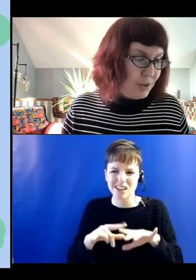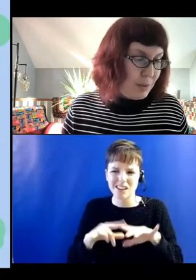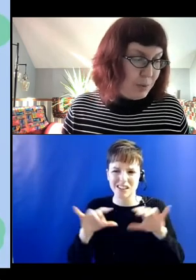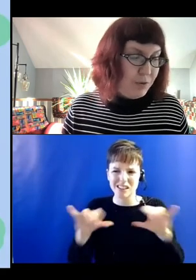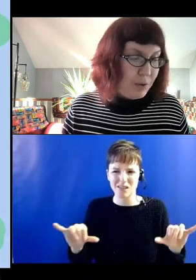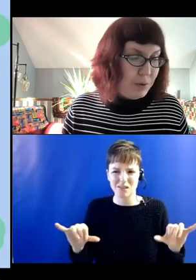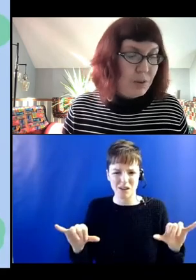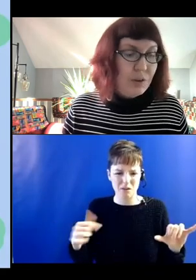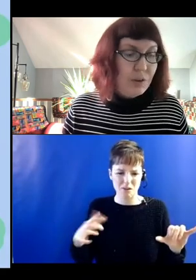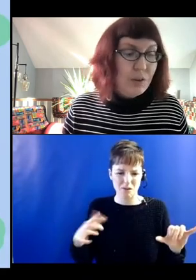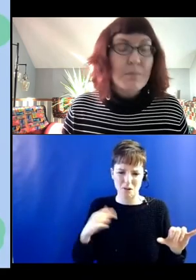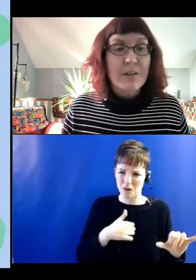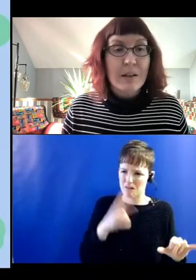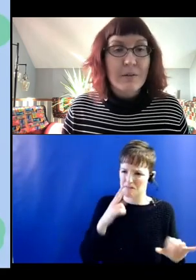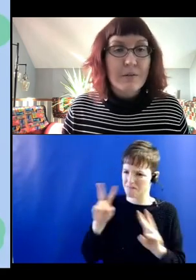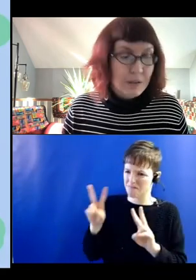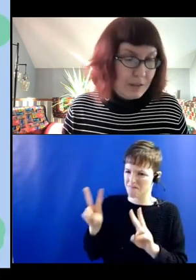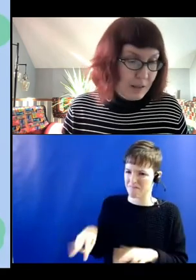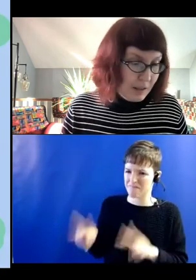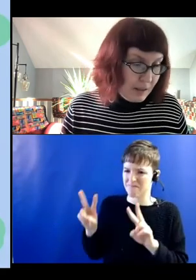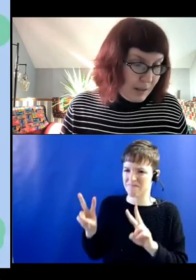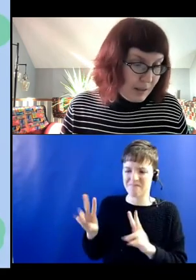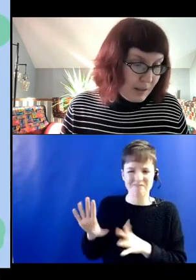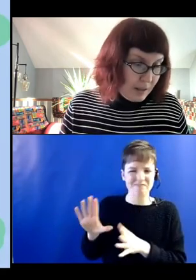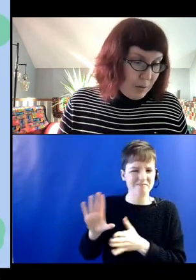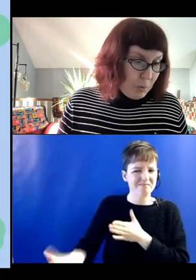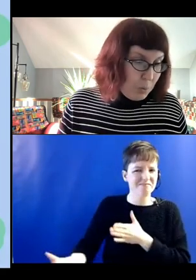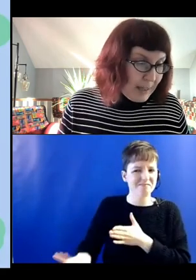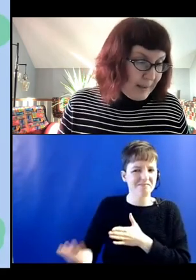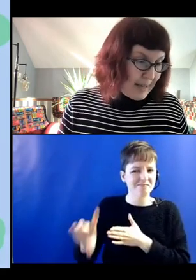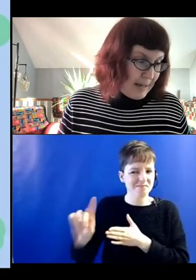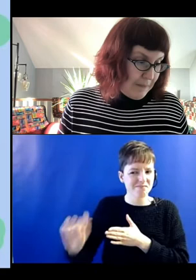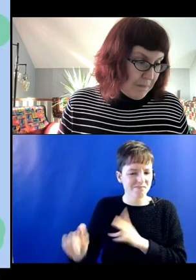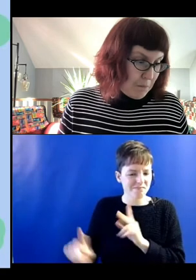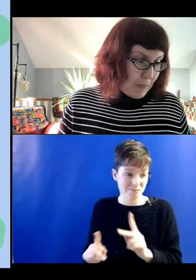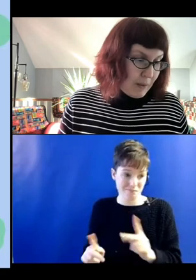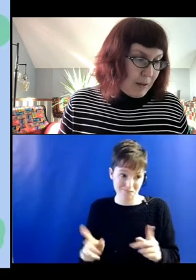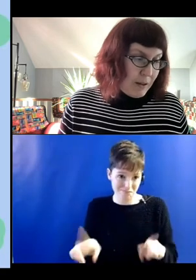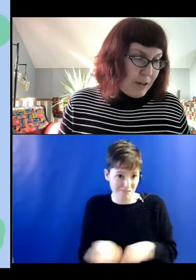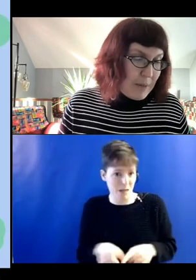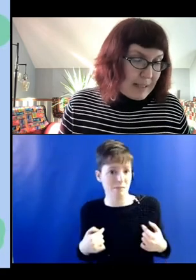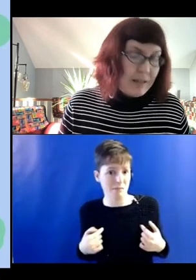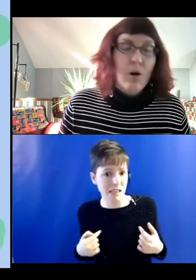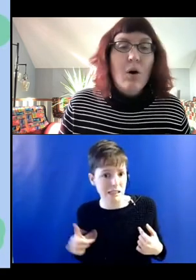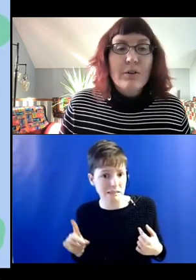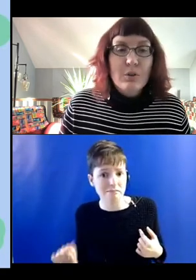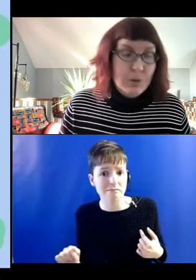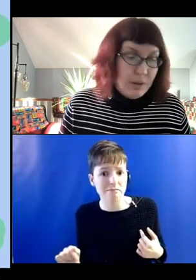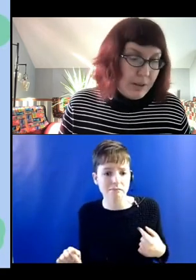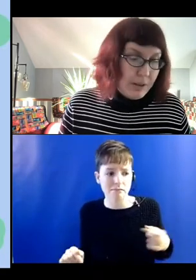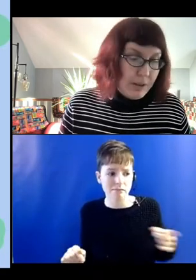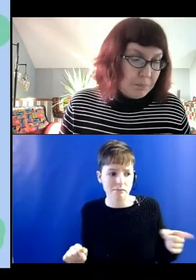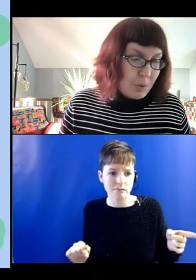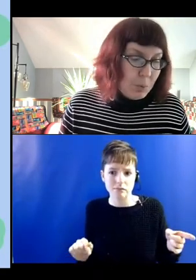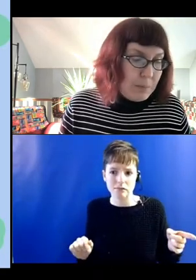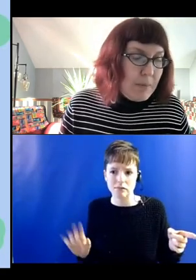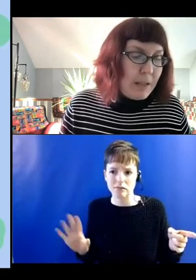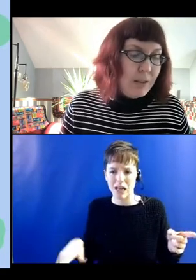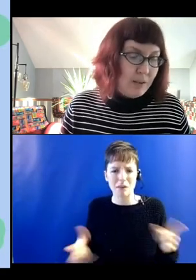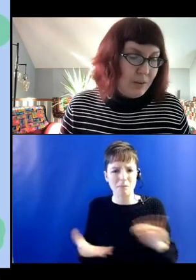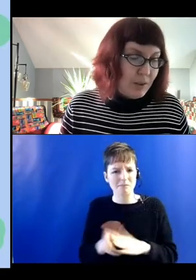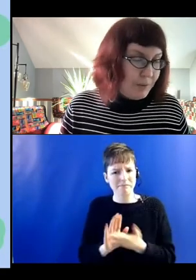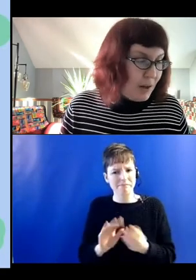for disabled folks, including myself, we then have made that all too clear.